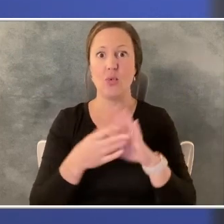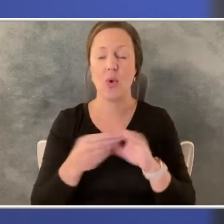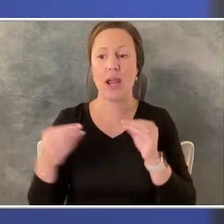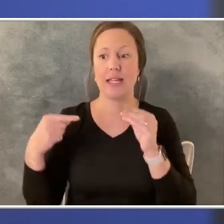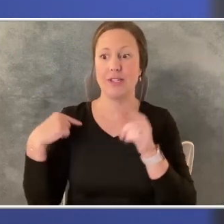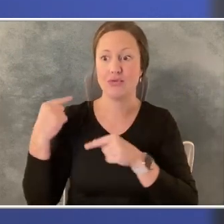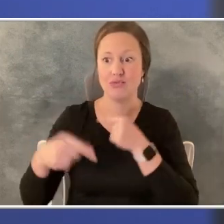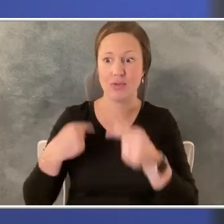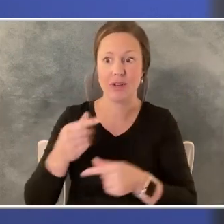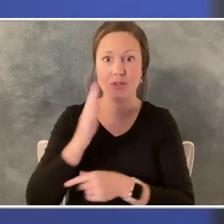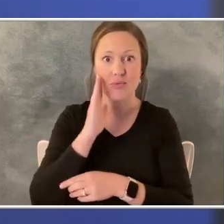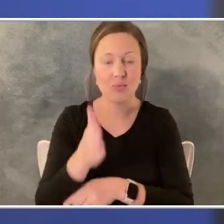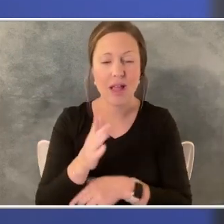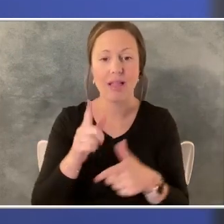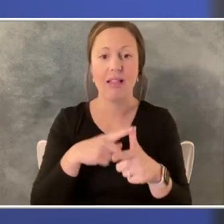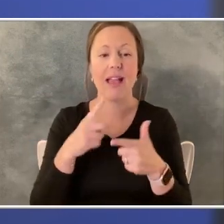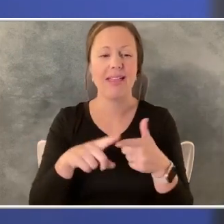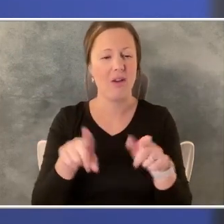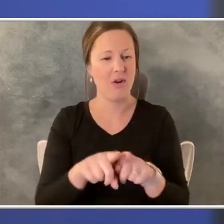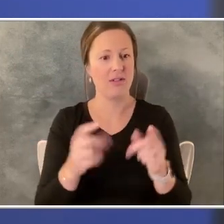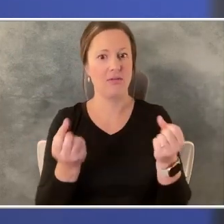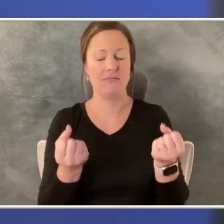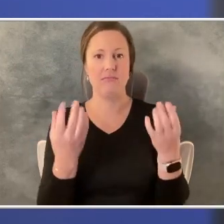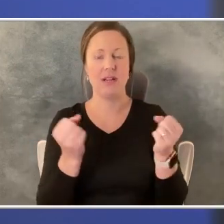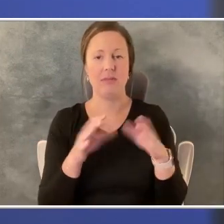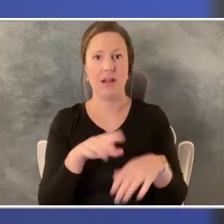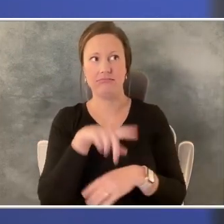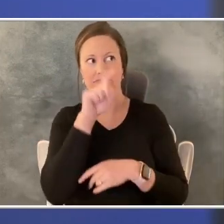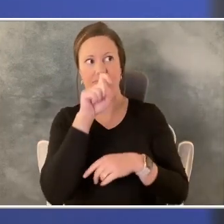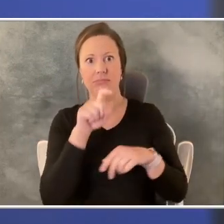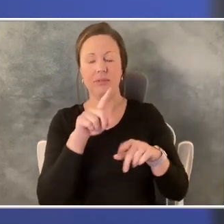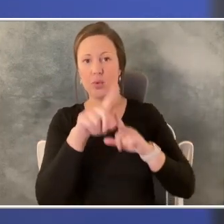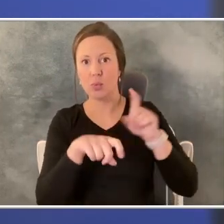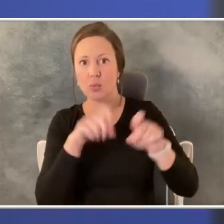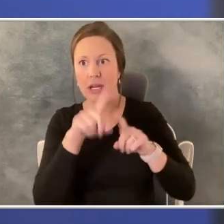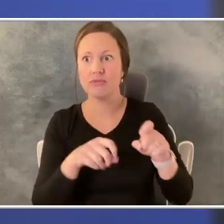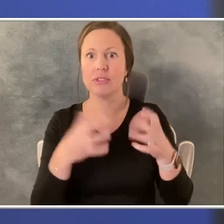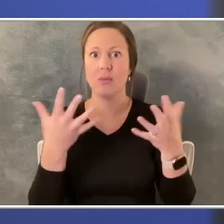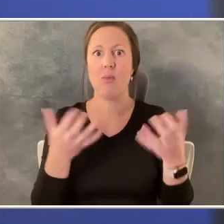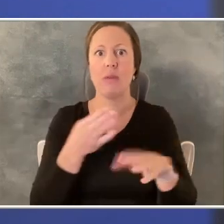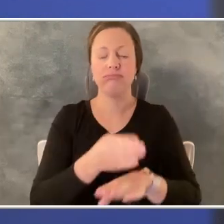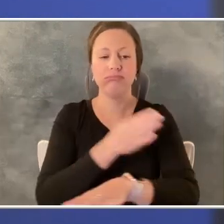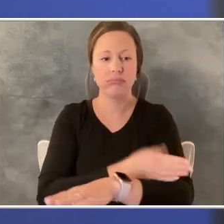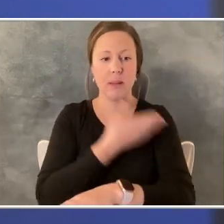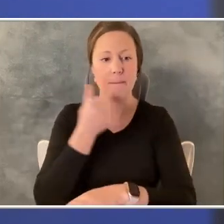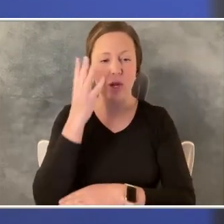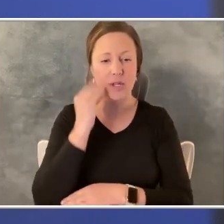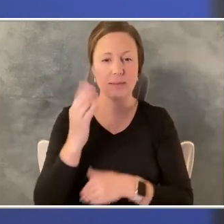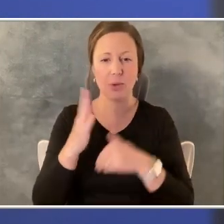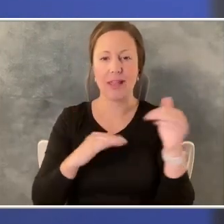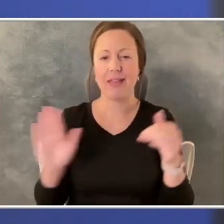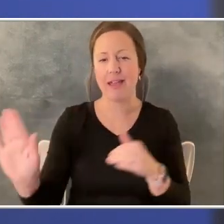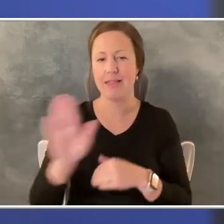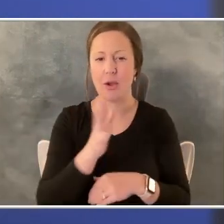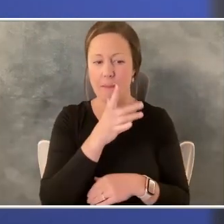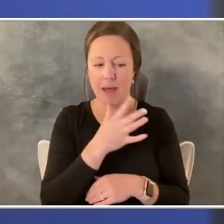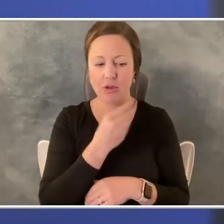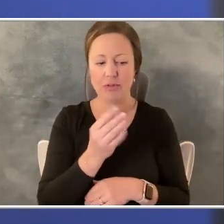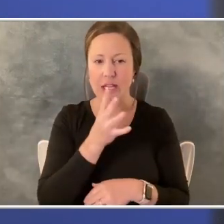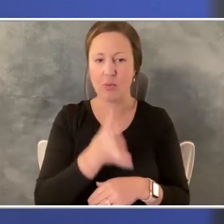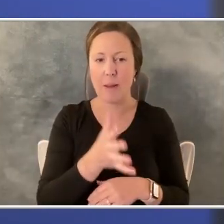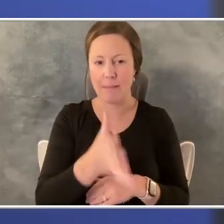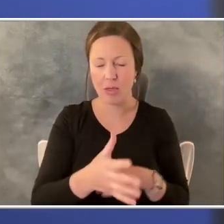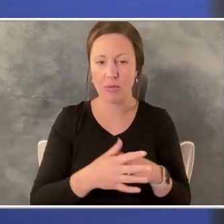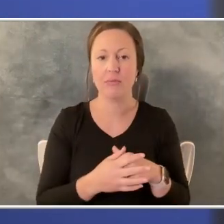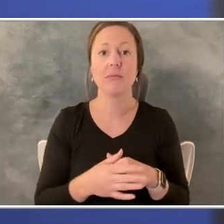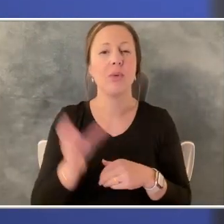are the many questions from women wanting a better experience than what their mothers and grandmothers went through. We heard some of these stories,